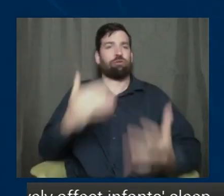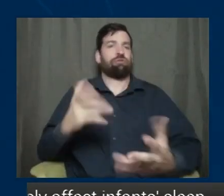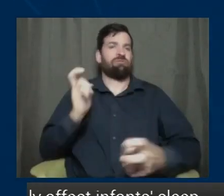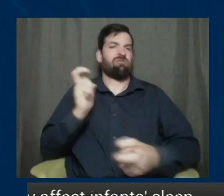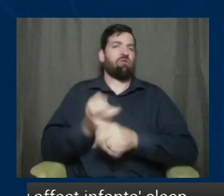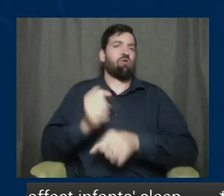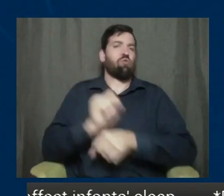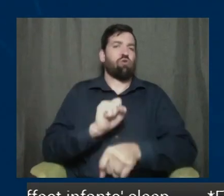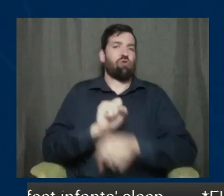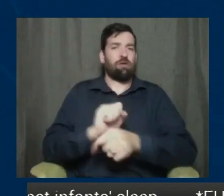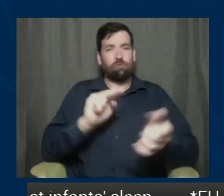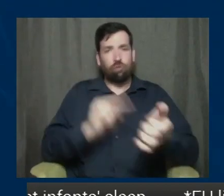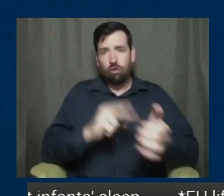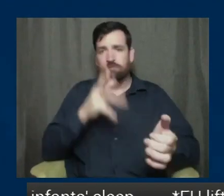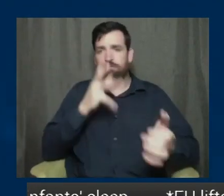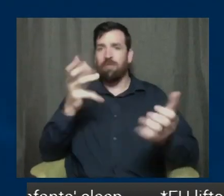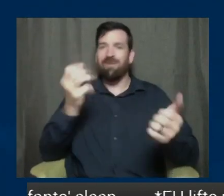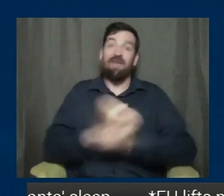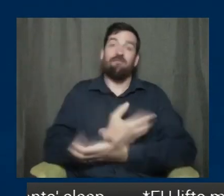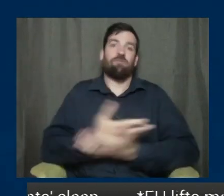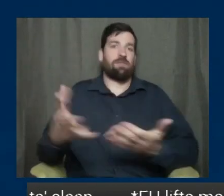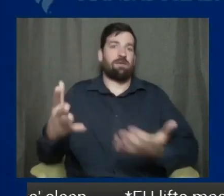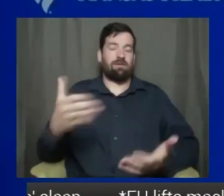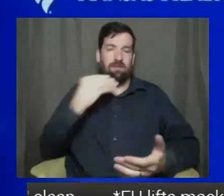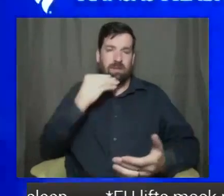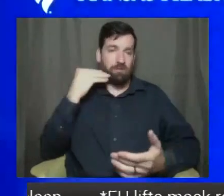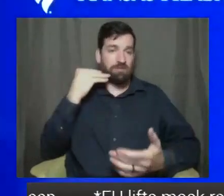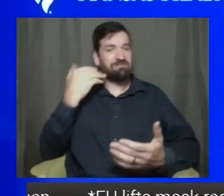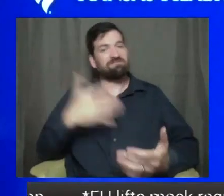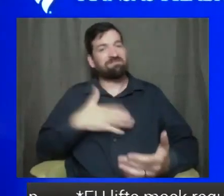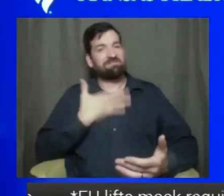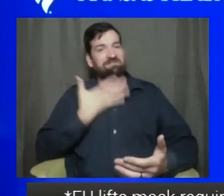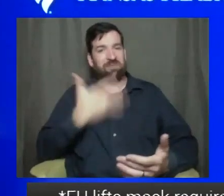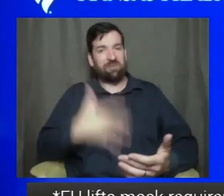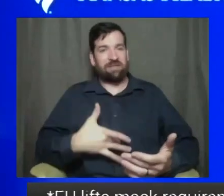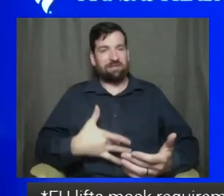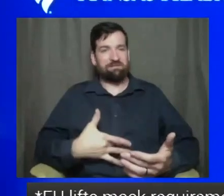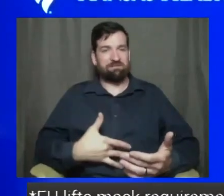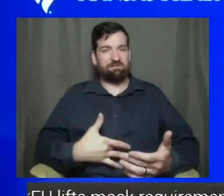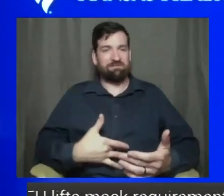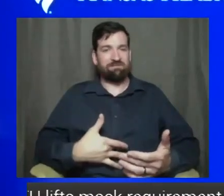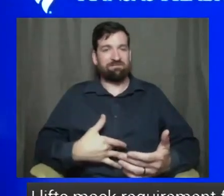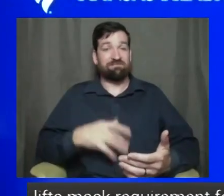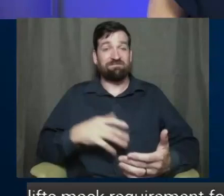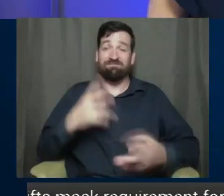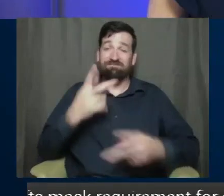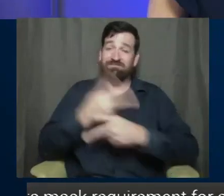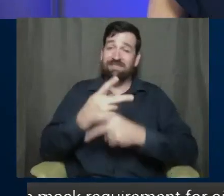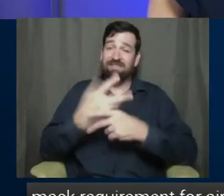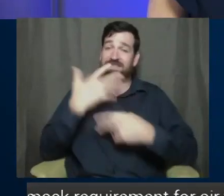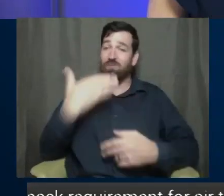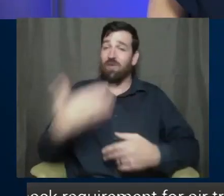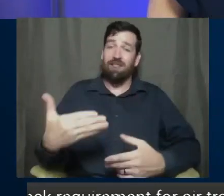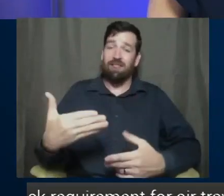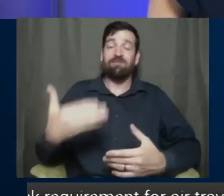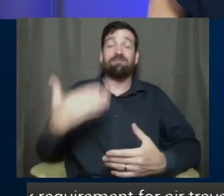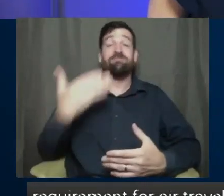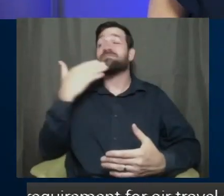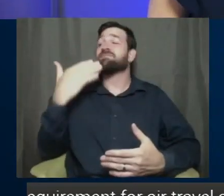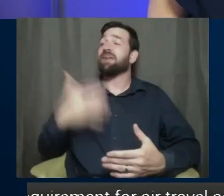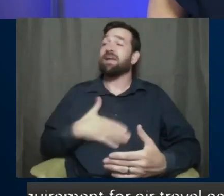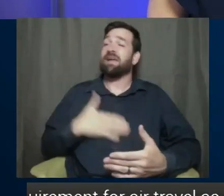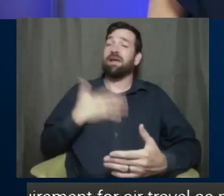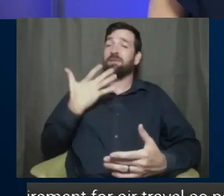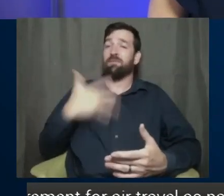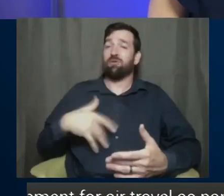mother, doing everything at the house. So happy birthday to you, and you know, stay well. Stay well. Happy birthday, Amy. Yeah. All right. Thanks so much for